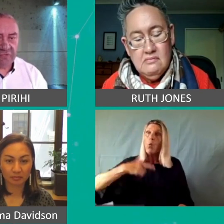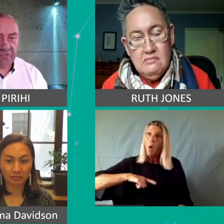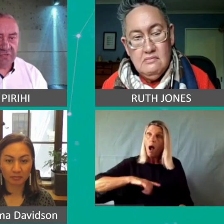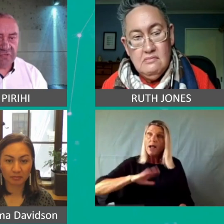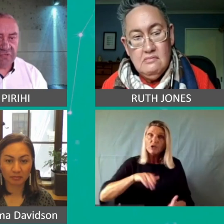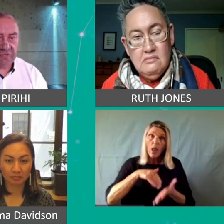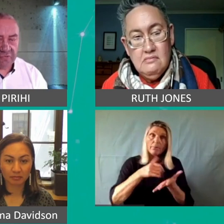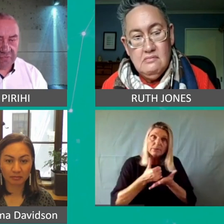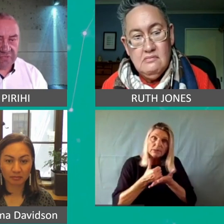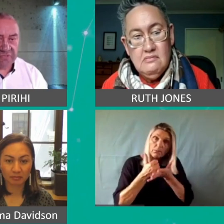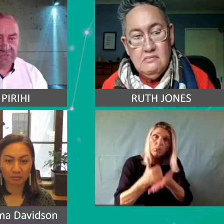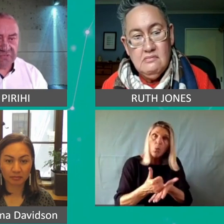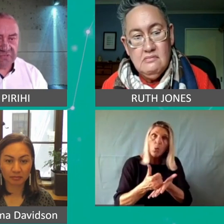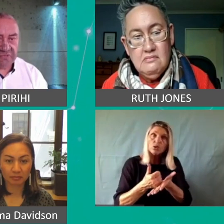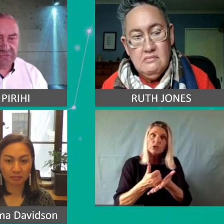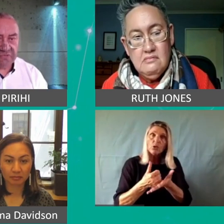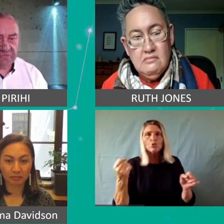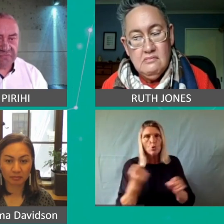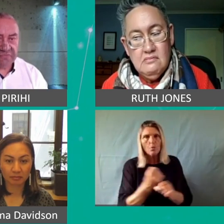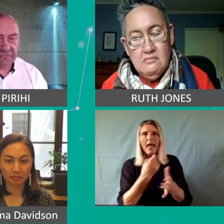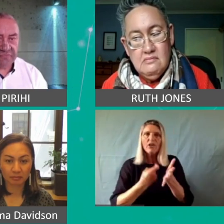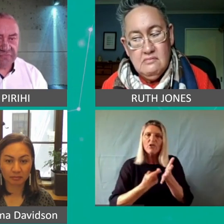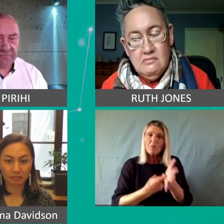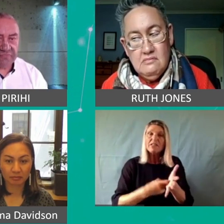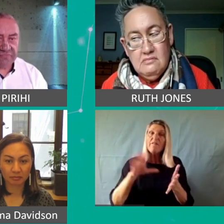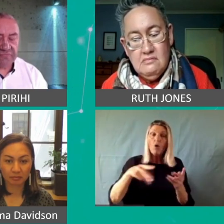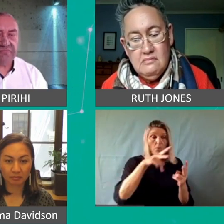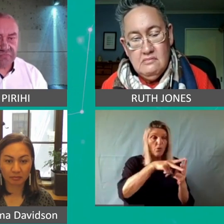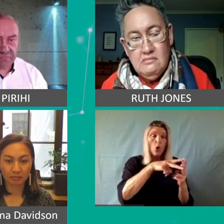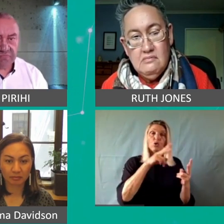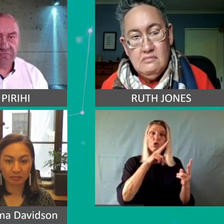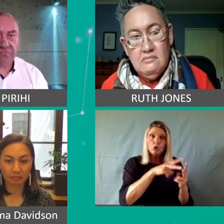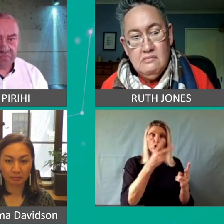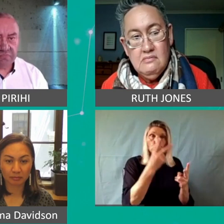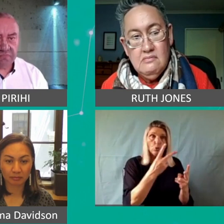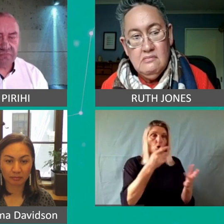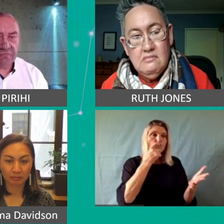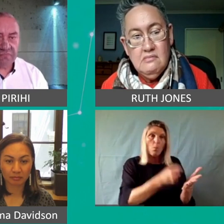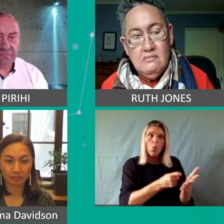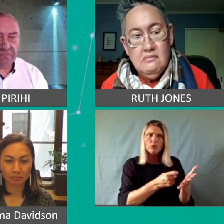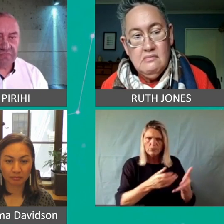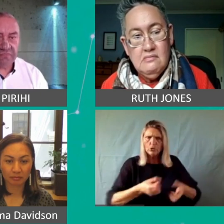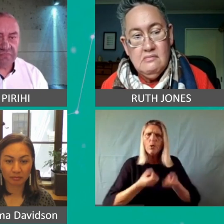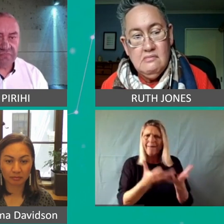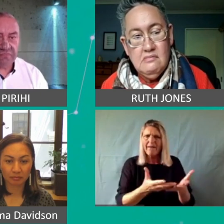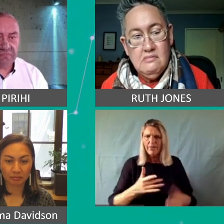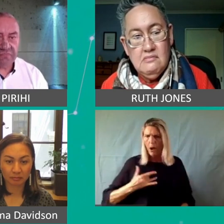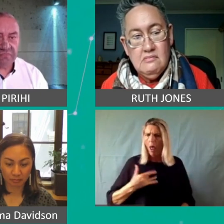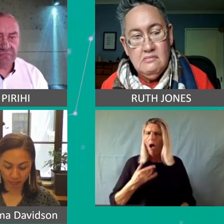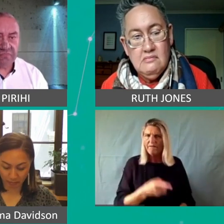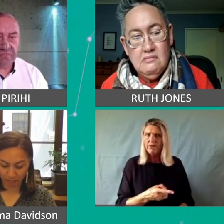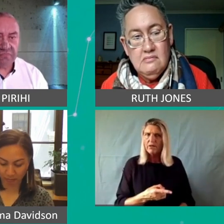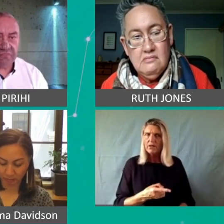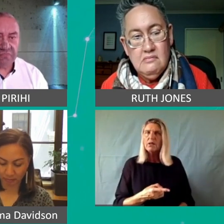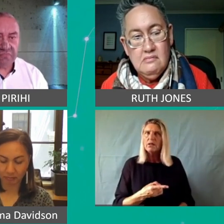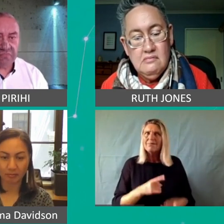the recommendations in the reports real, you know, really bring them to life. And that's going to take sustained work